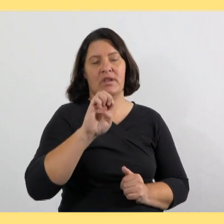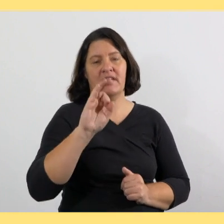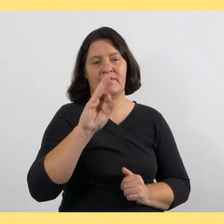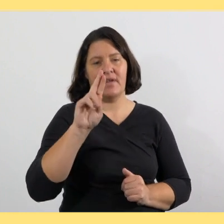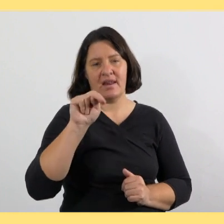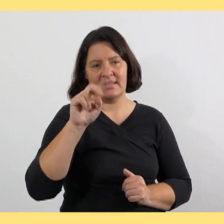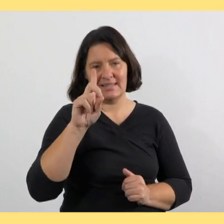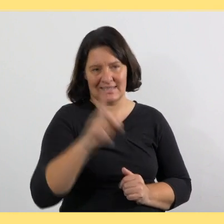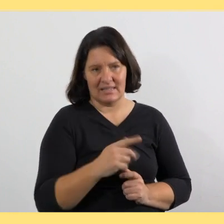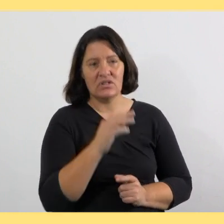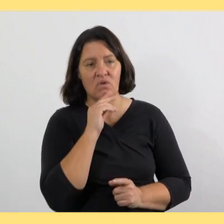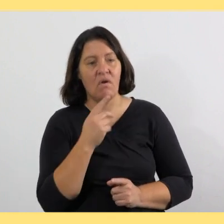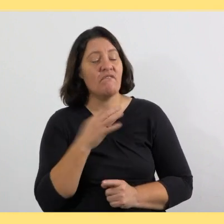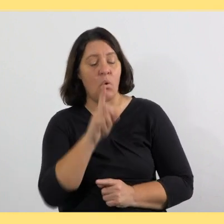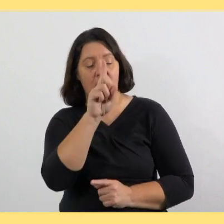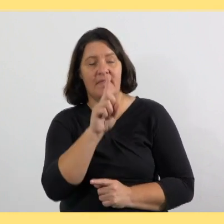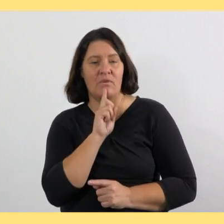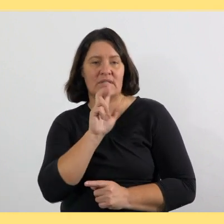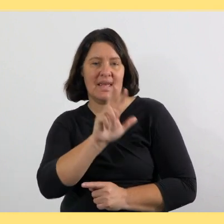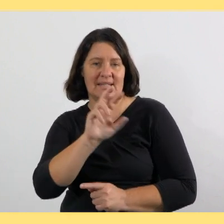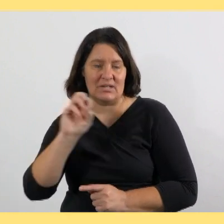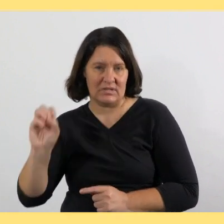I know this is a refund, and this is for